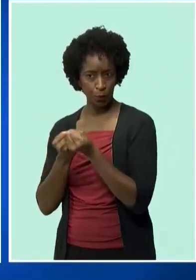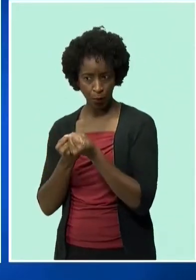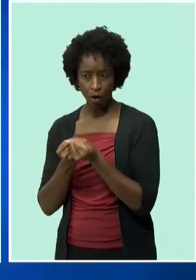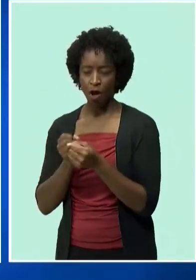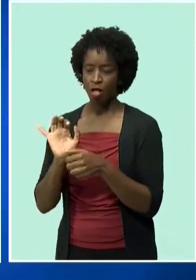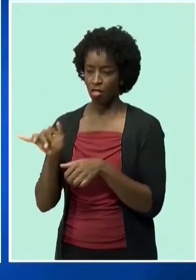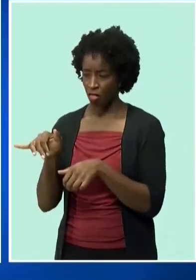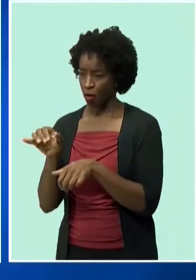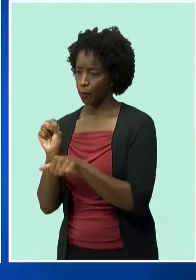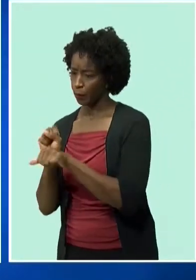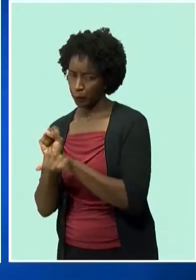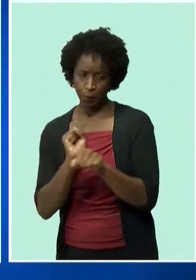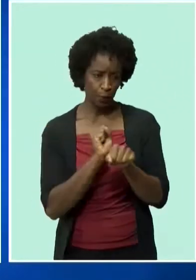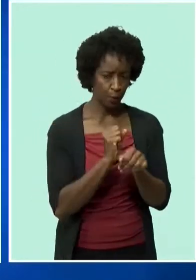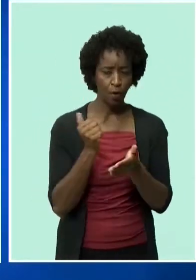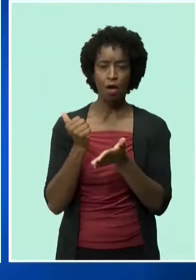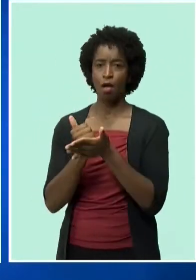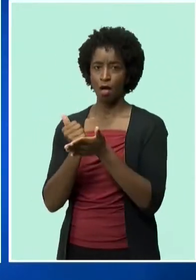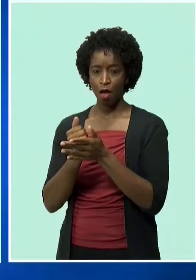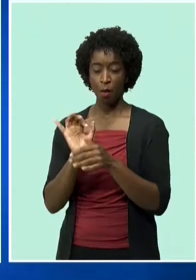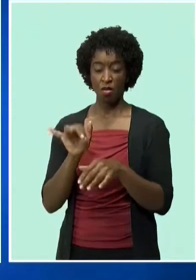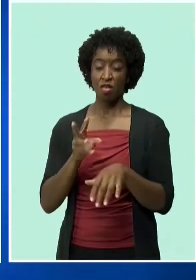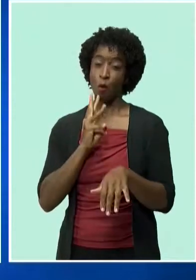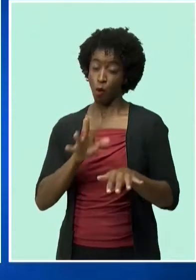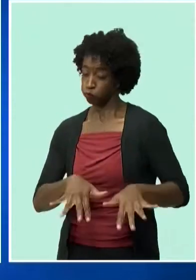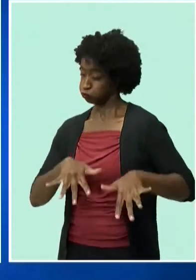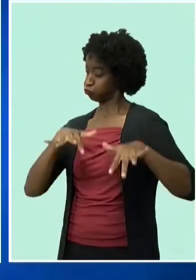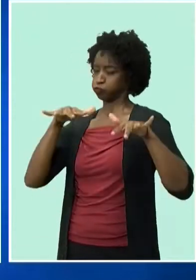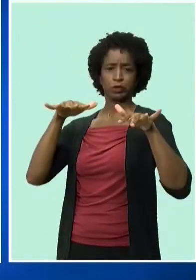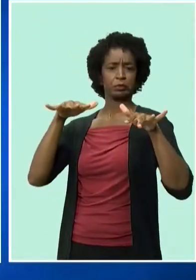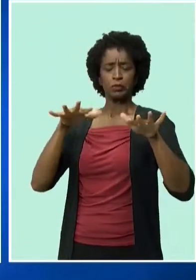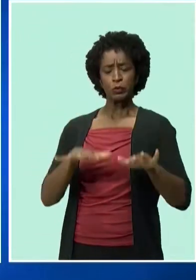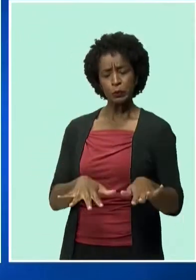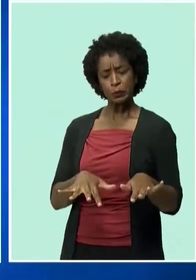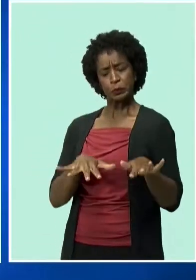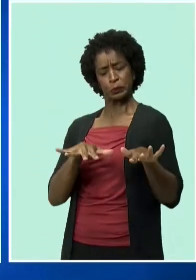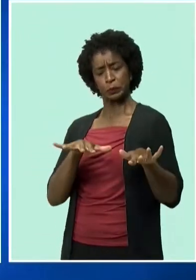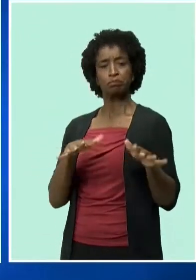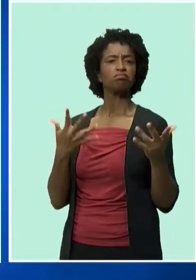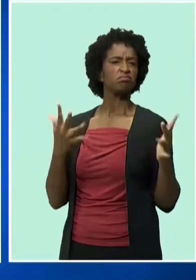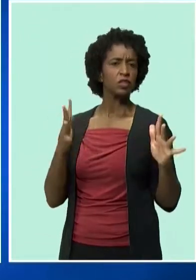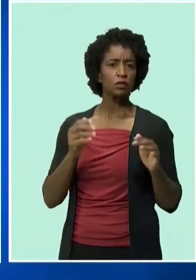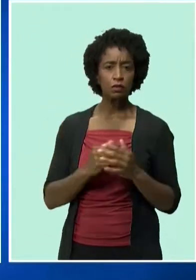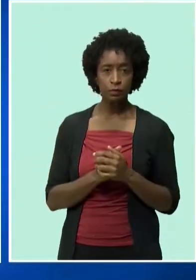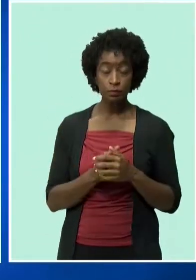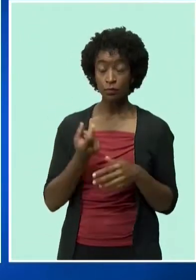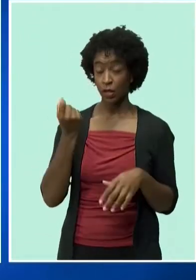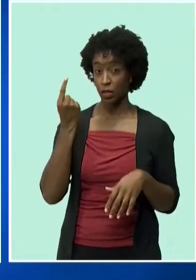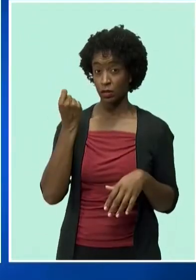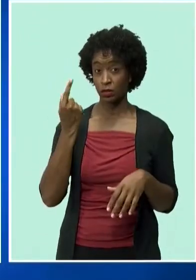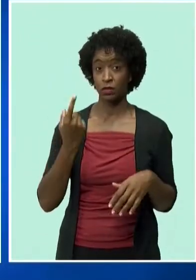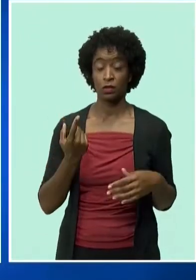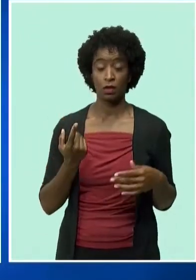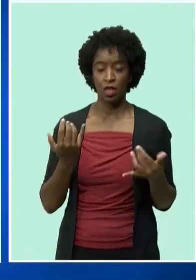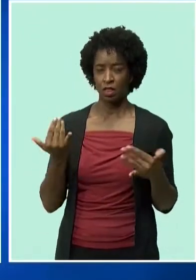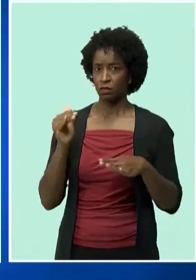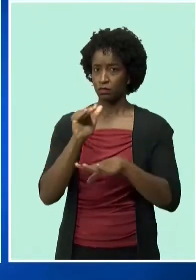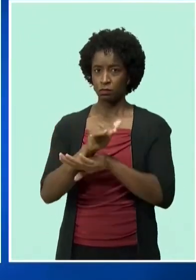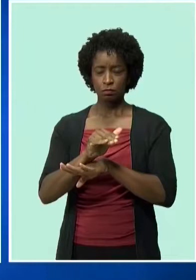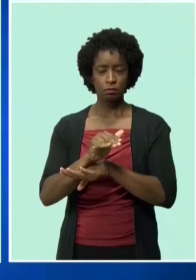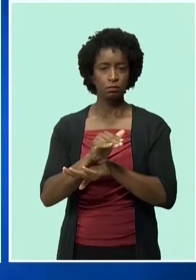ability to be able to take some of the water. But with the level of water that we had this